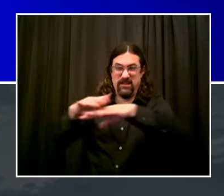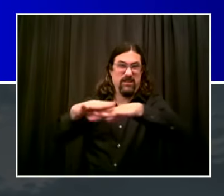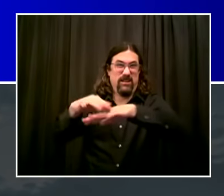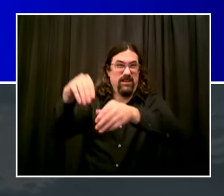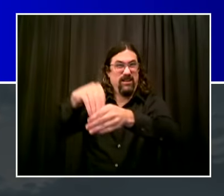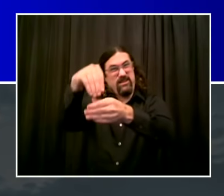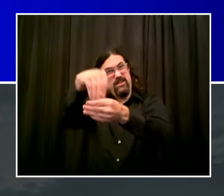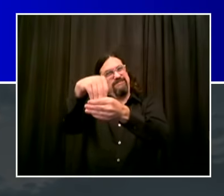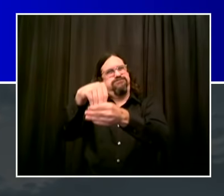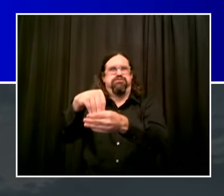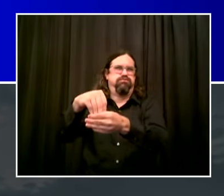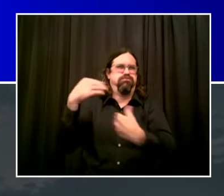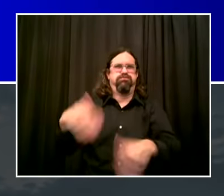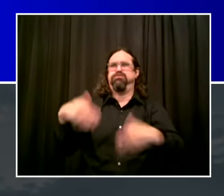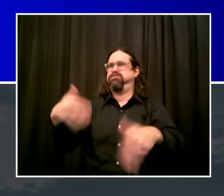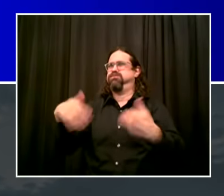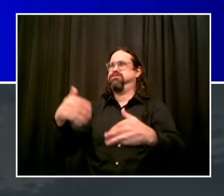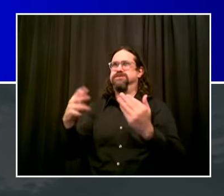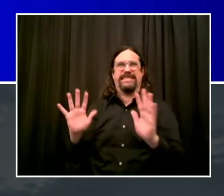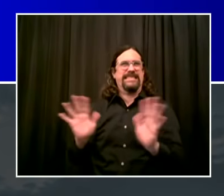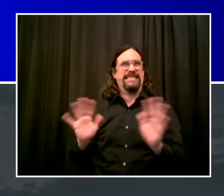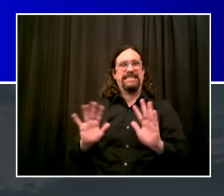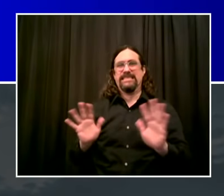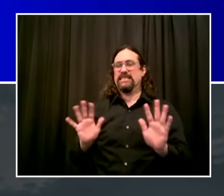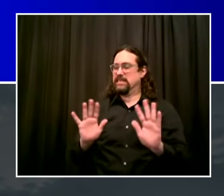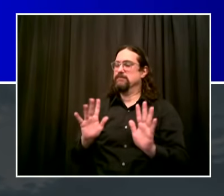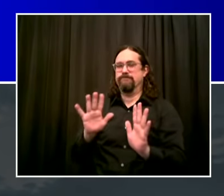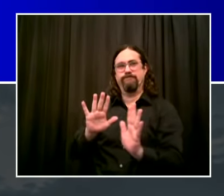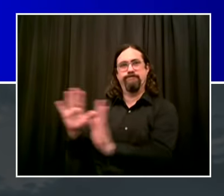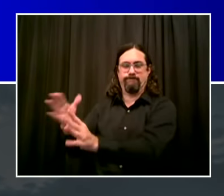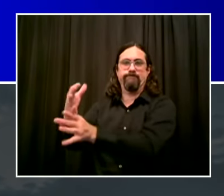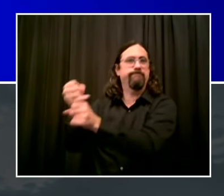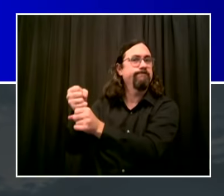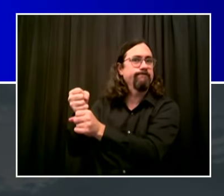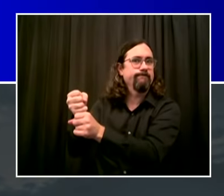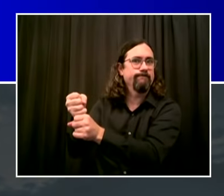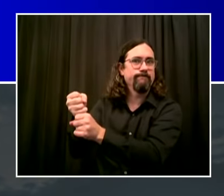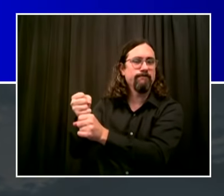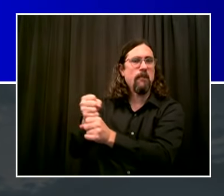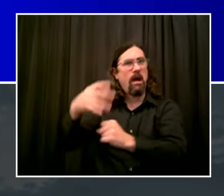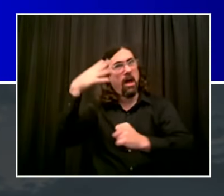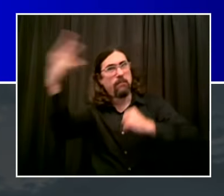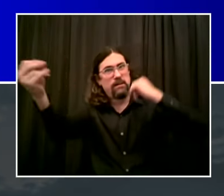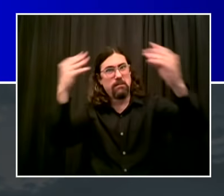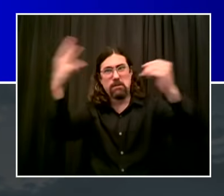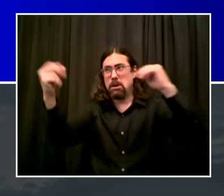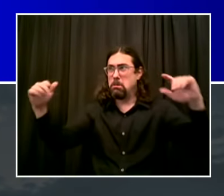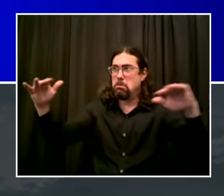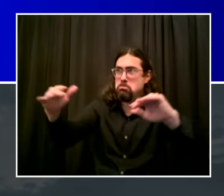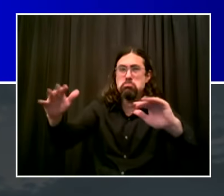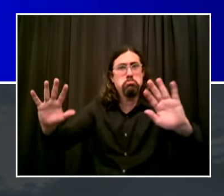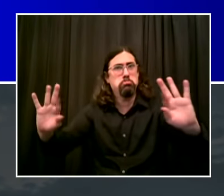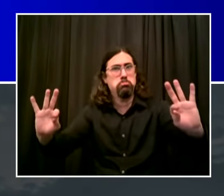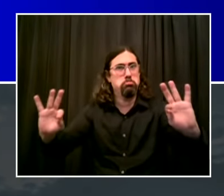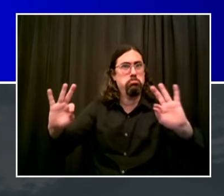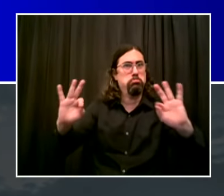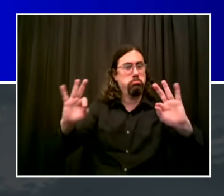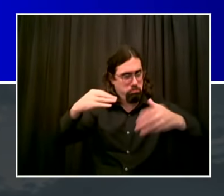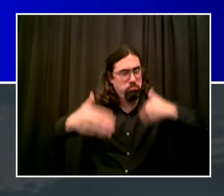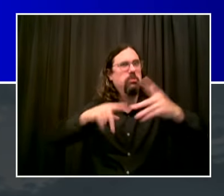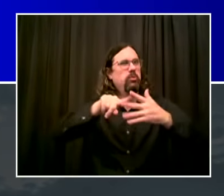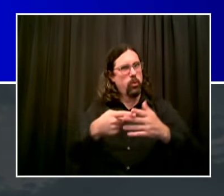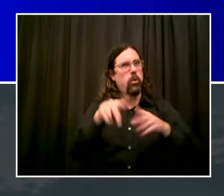be fair, overwhelmingly around the city, folks who own restaurants, bars, and their customers have been responsible, have been smart, have